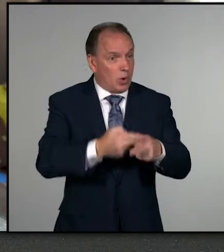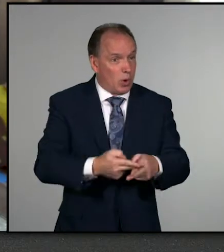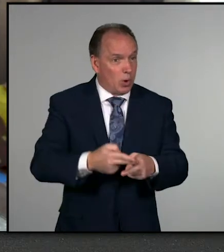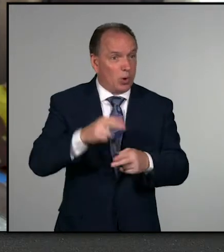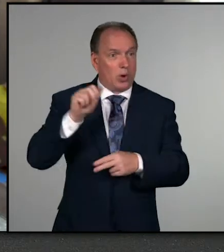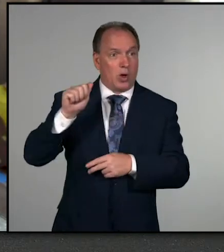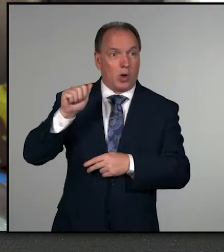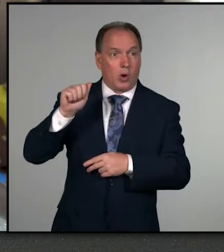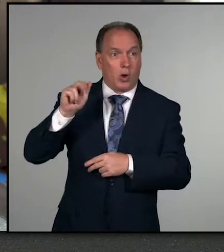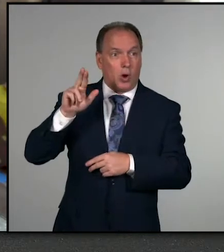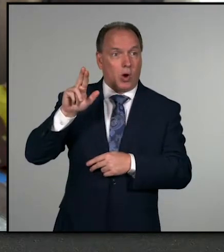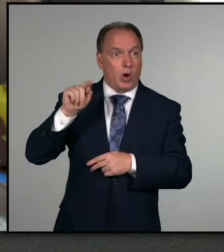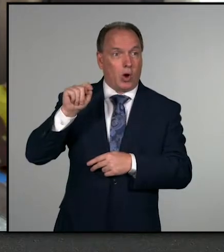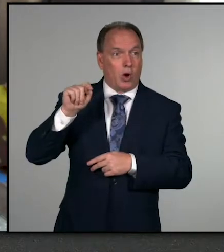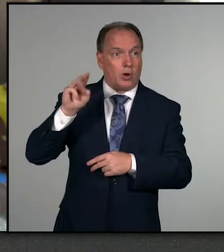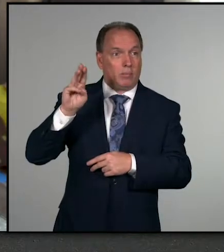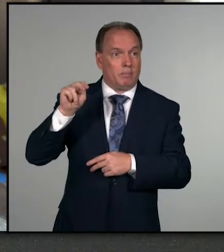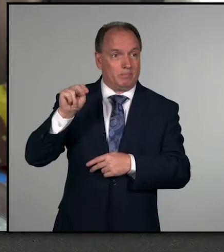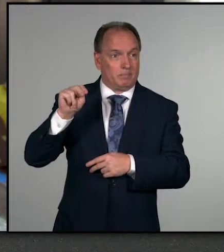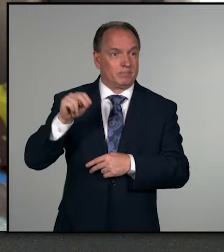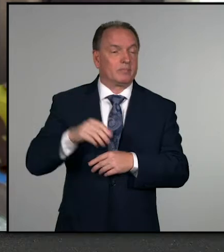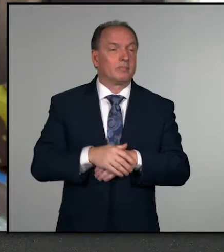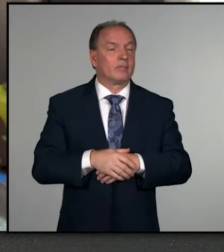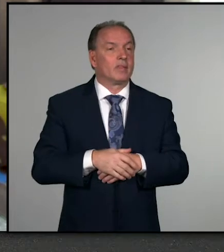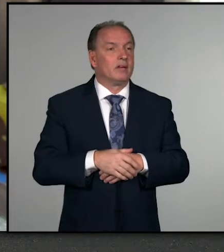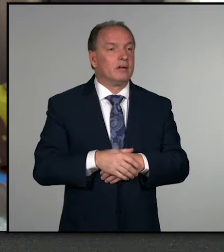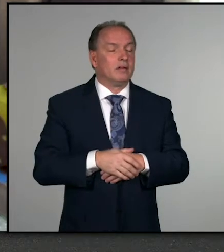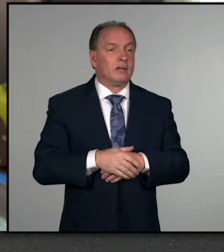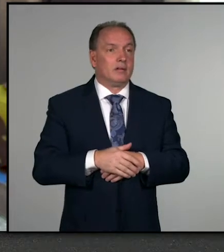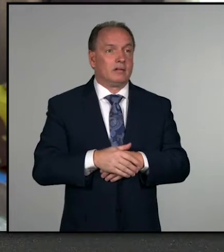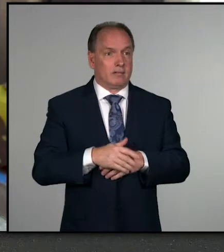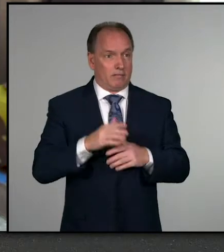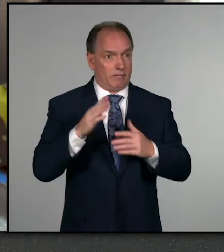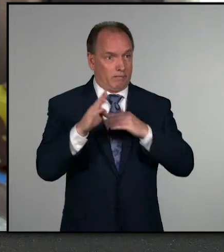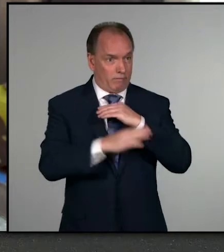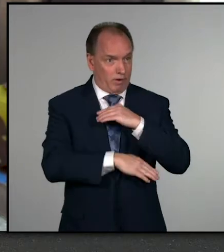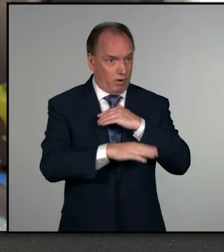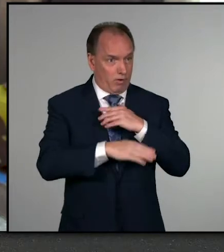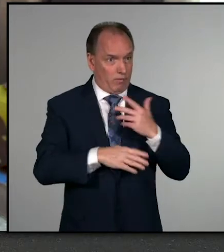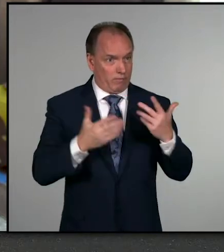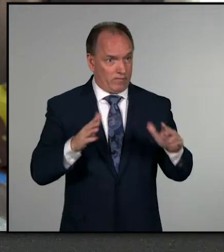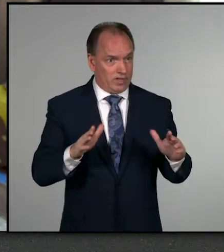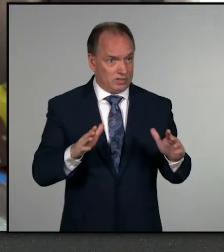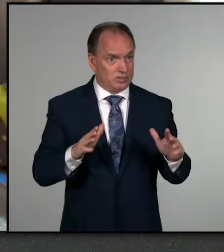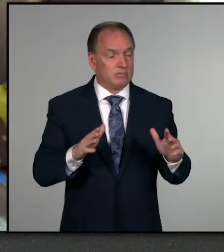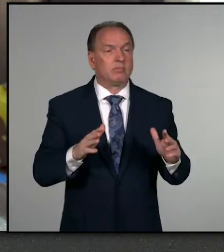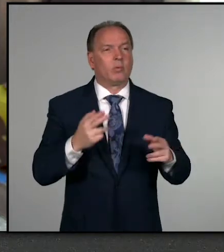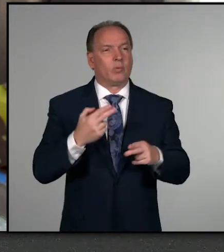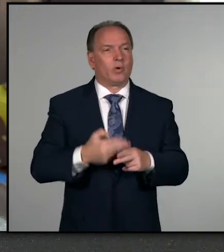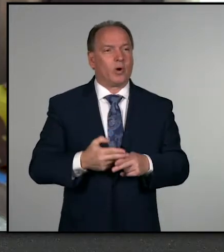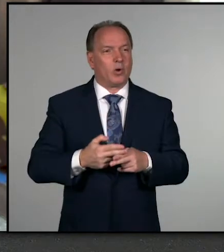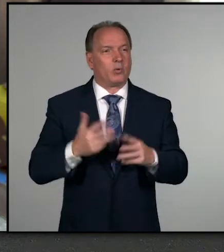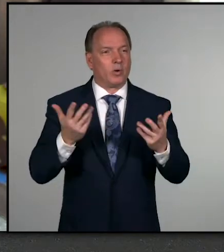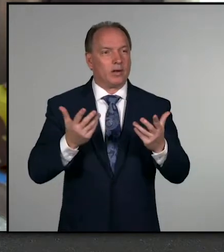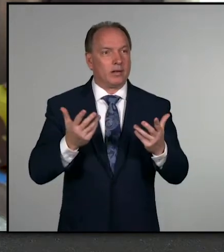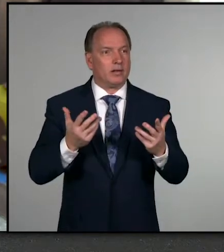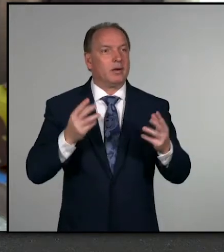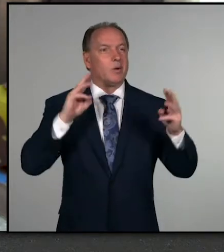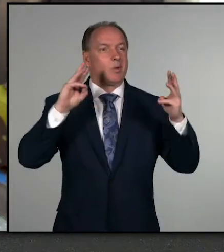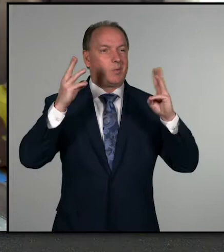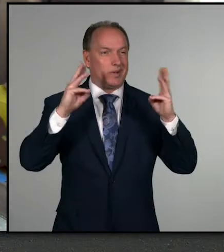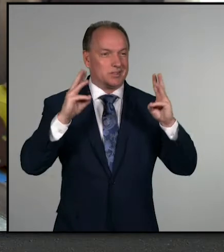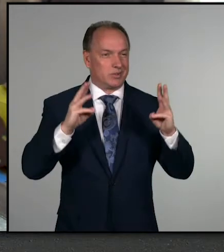as autumn. After fall comes what we are in right now, winter. And in my area, winter